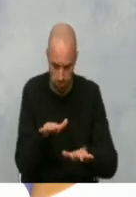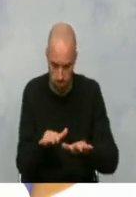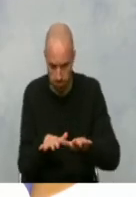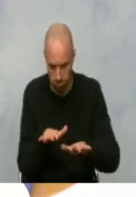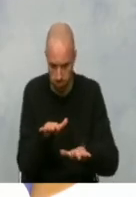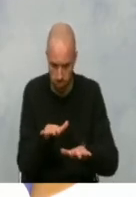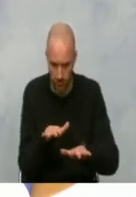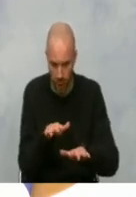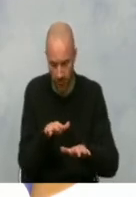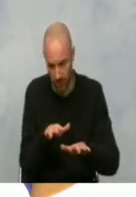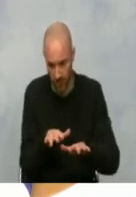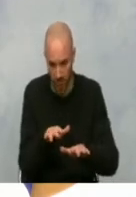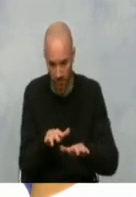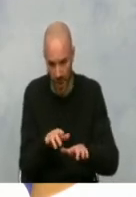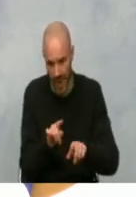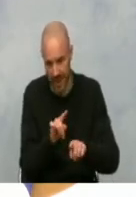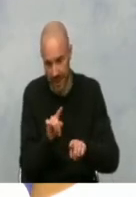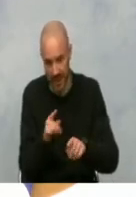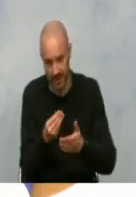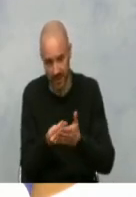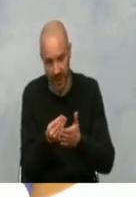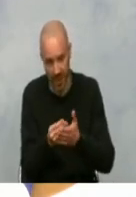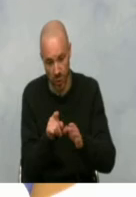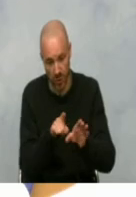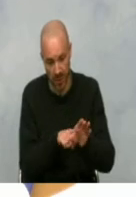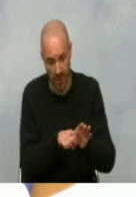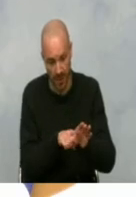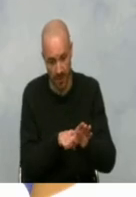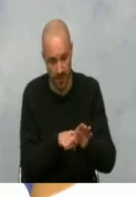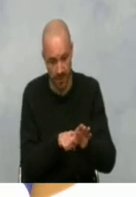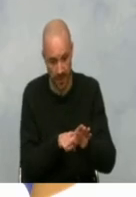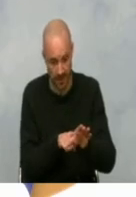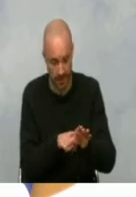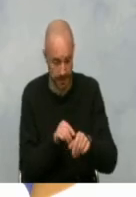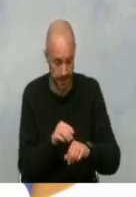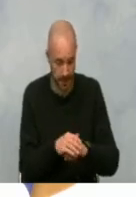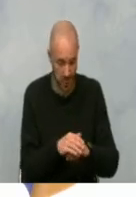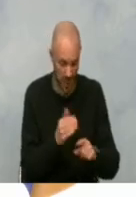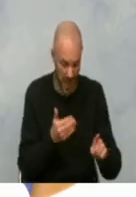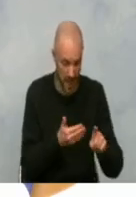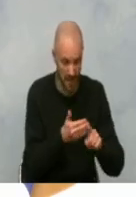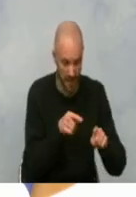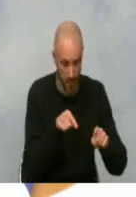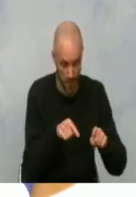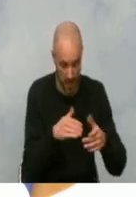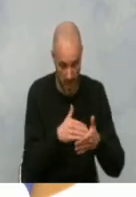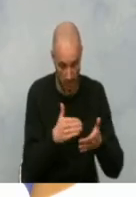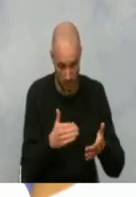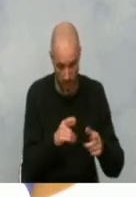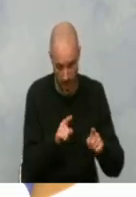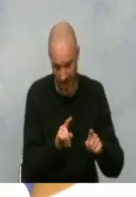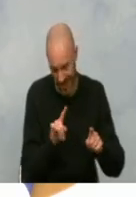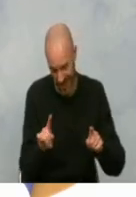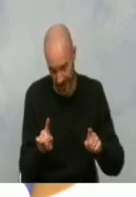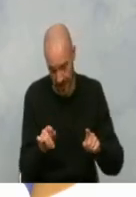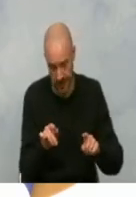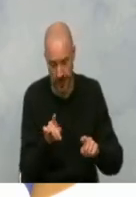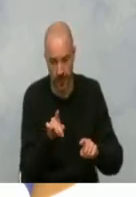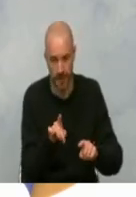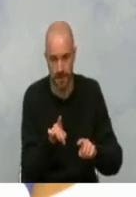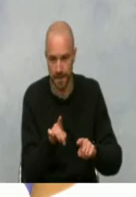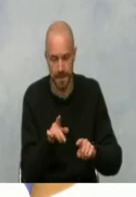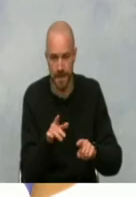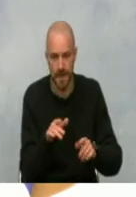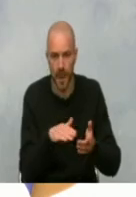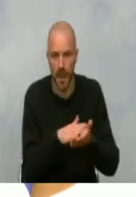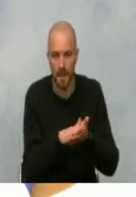2024-25, right? So that's the next financial year after the one that we're preparing for at the moment. It doesn't take away our